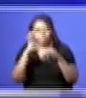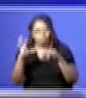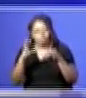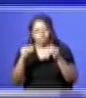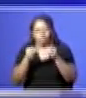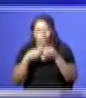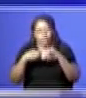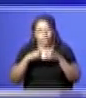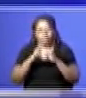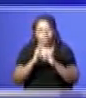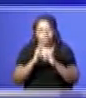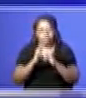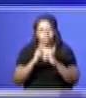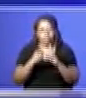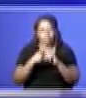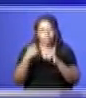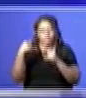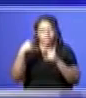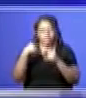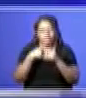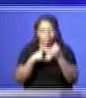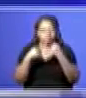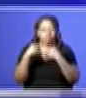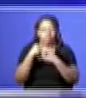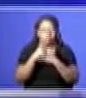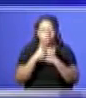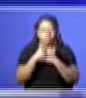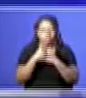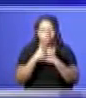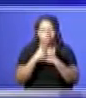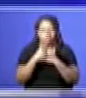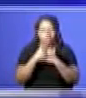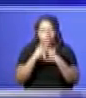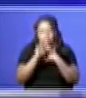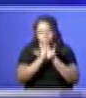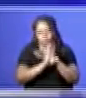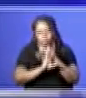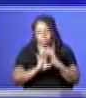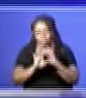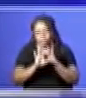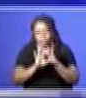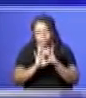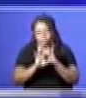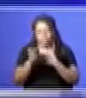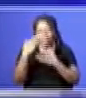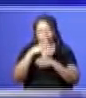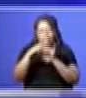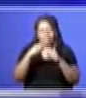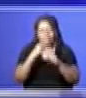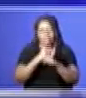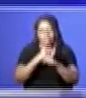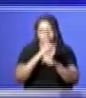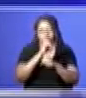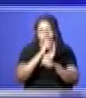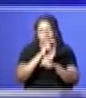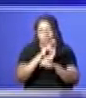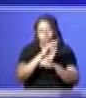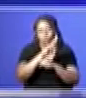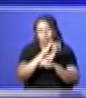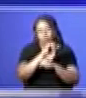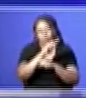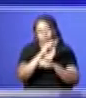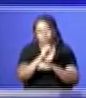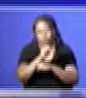efforts towards reinforcing infrastructure and safeguarding possessions. Last year, Hurricane Dorian devastated portions of Grand Bahama